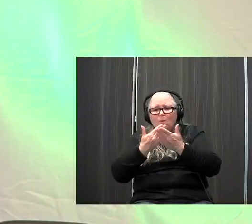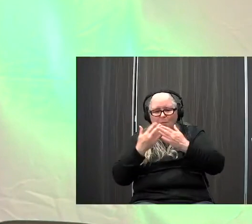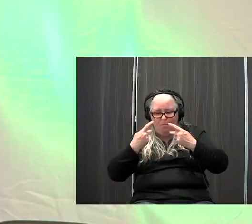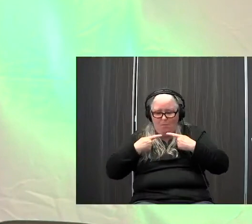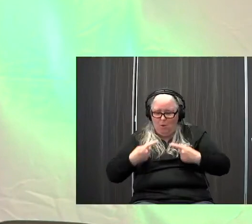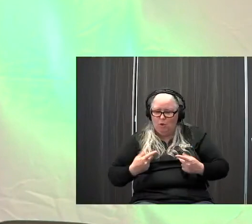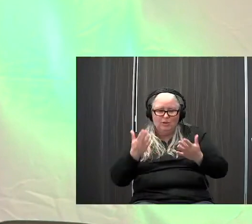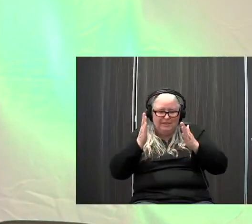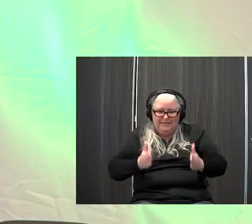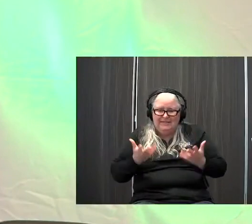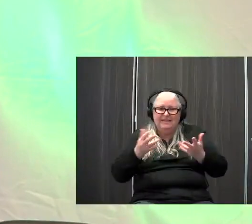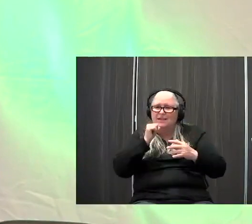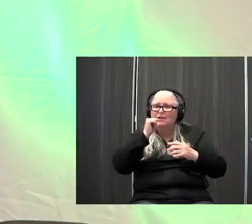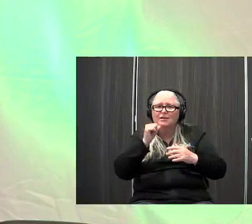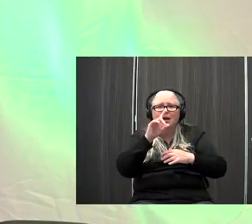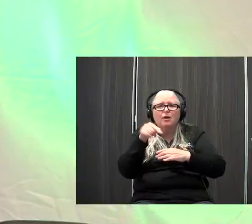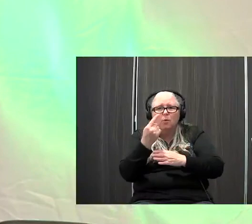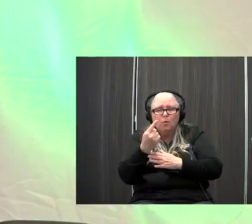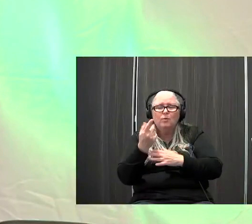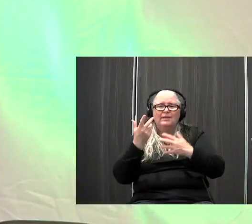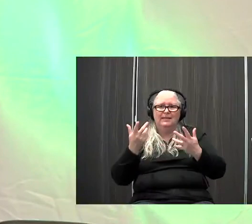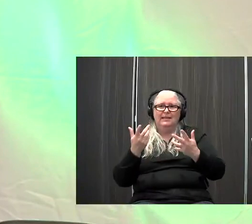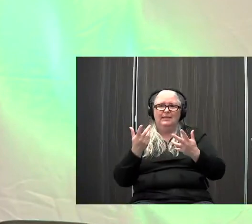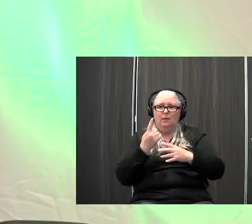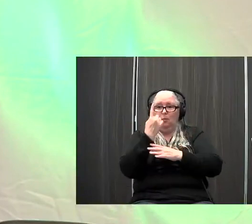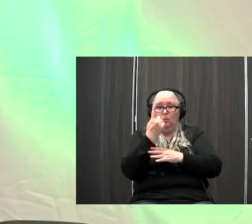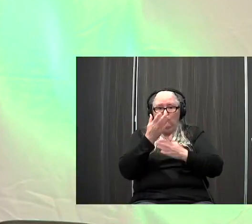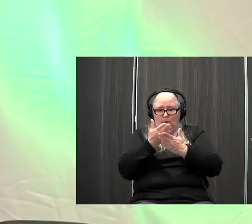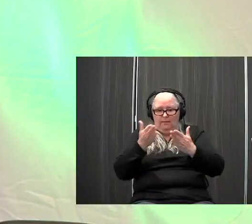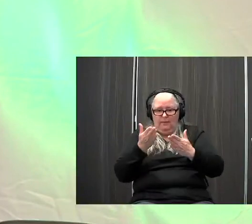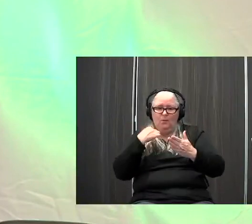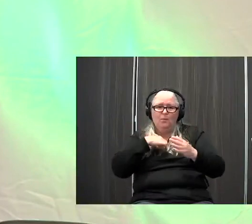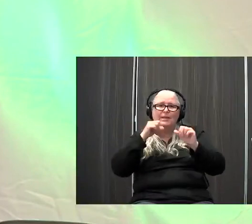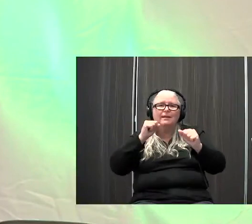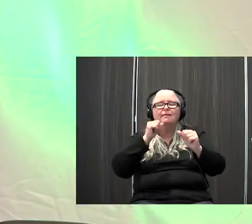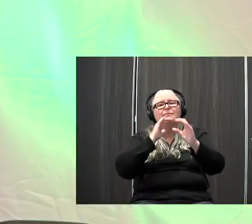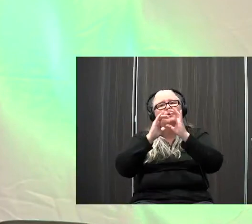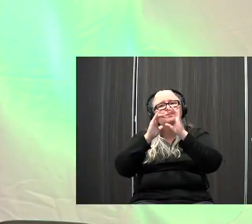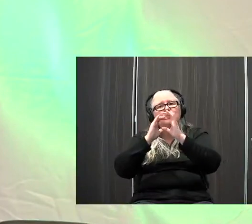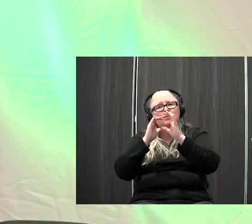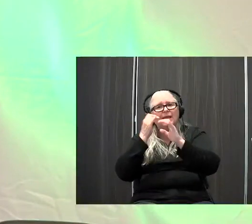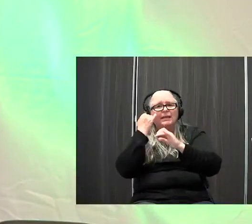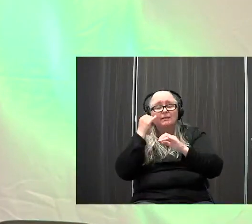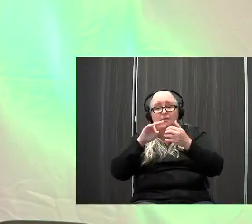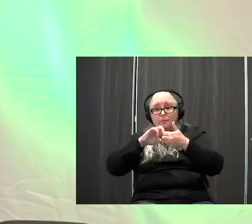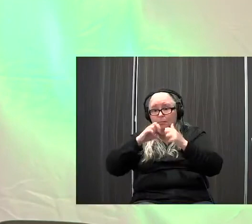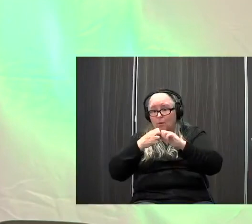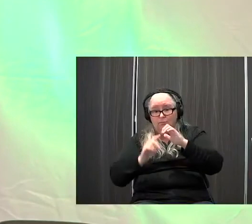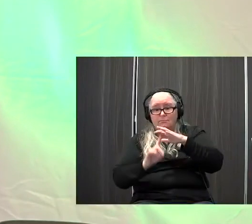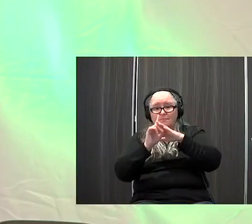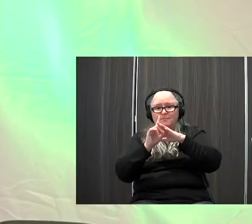so we can talk to each other if there are issues that arise, and there can be that level